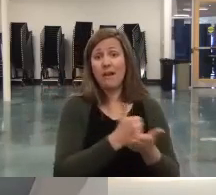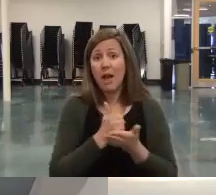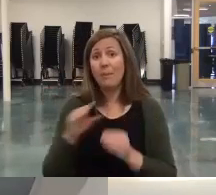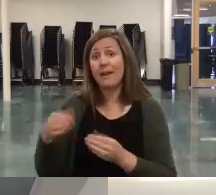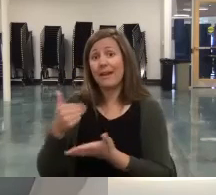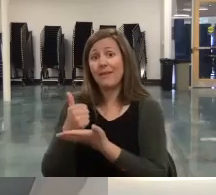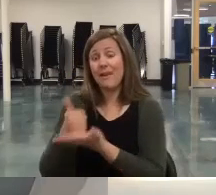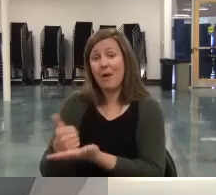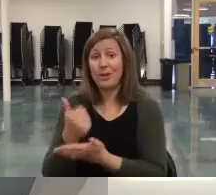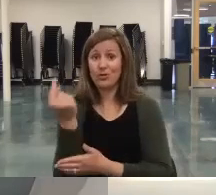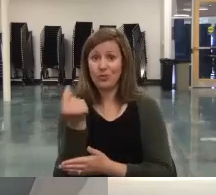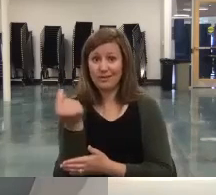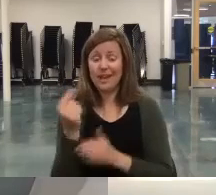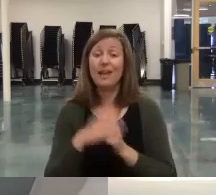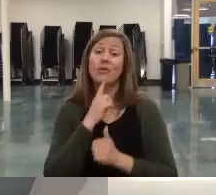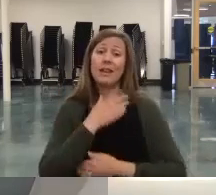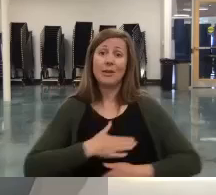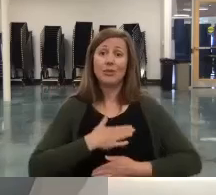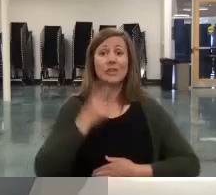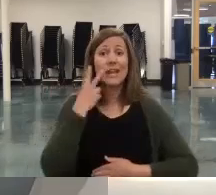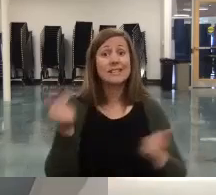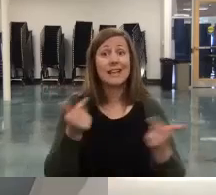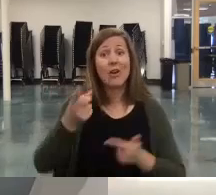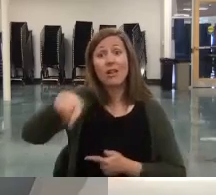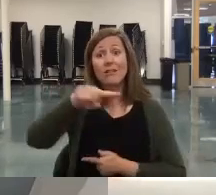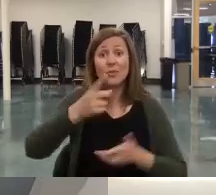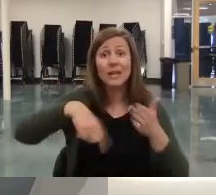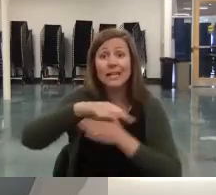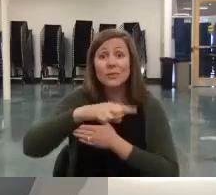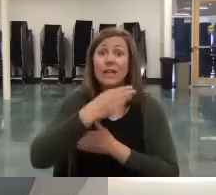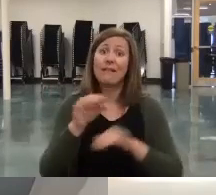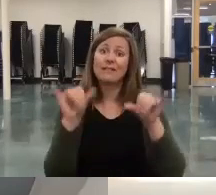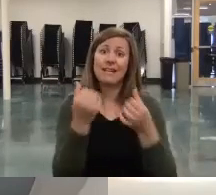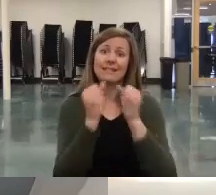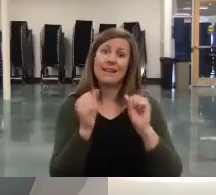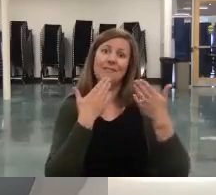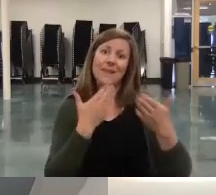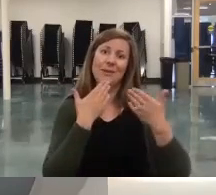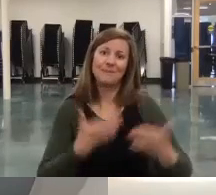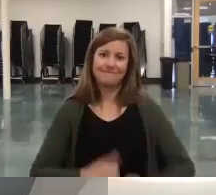Tuesday. We appreciate it, and we'll see everyone next week, and stay safe. Thank you.